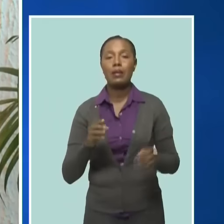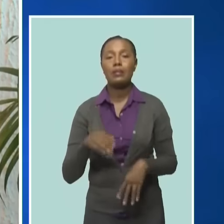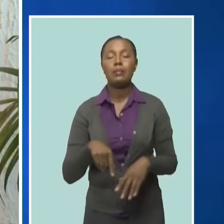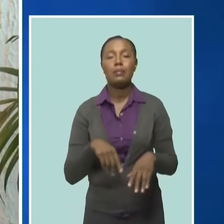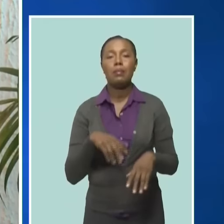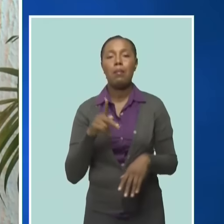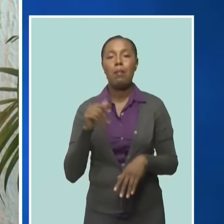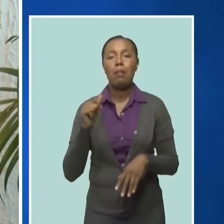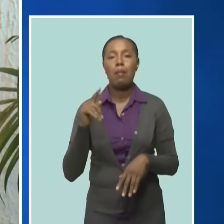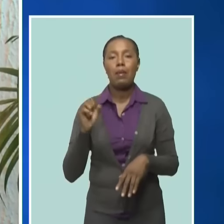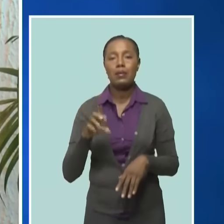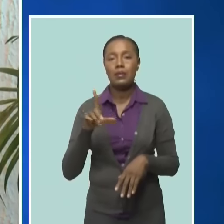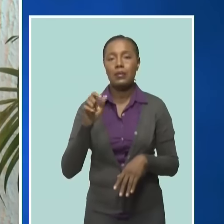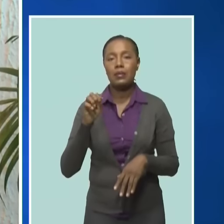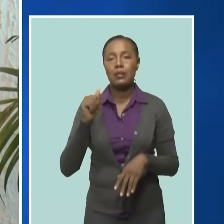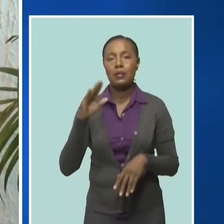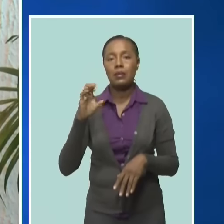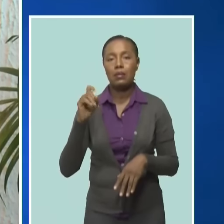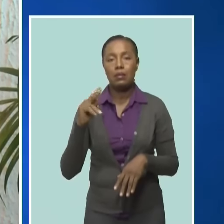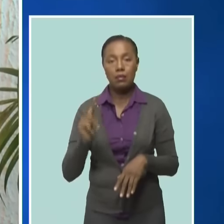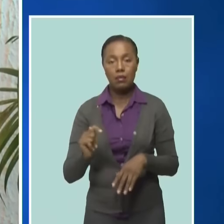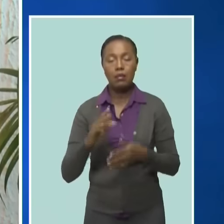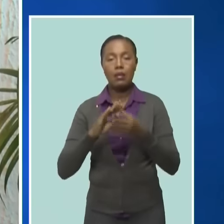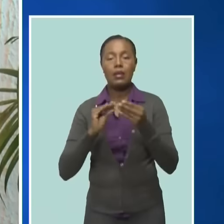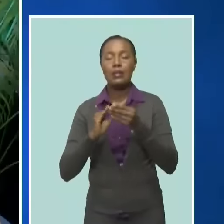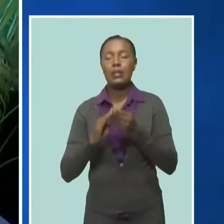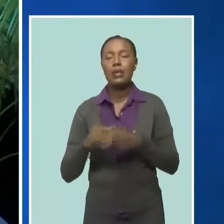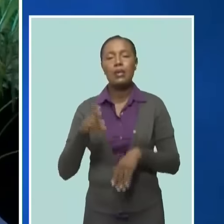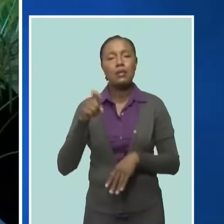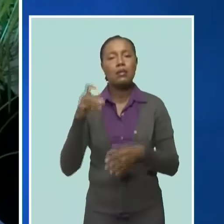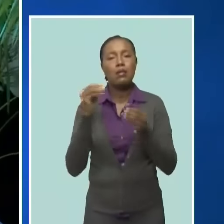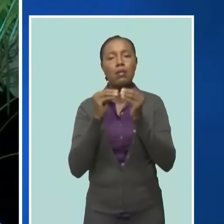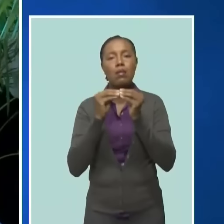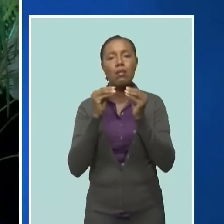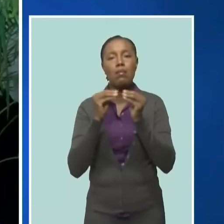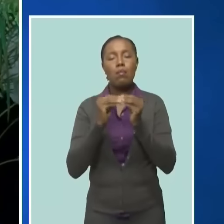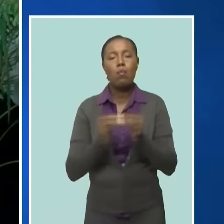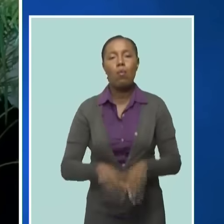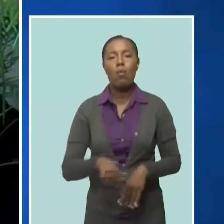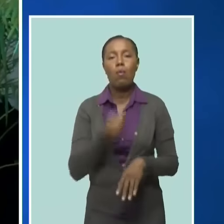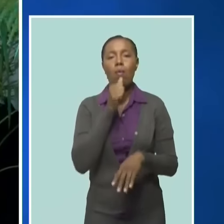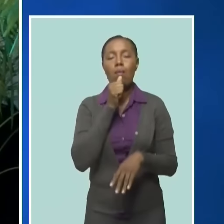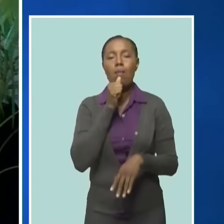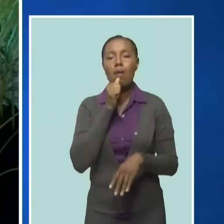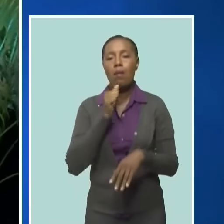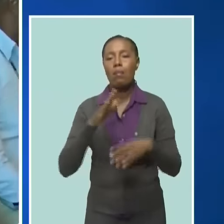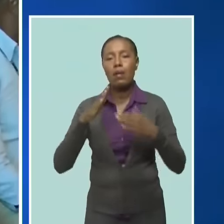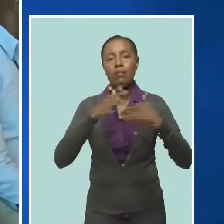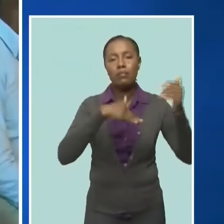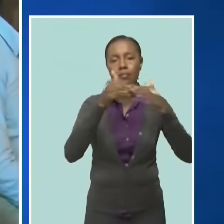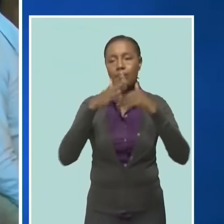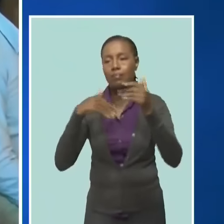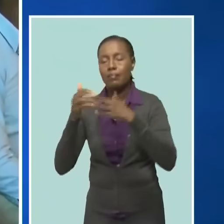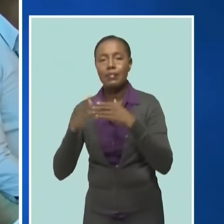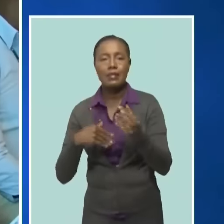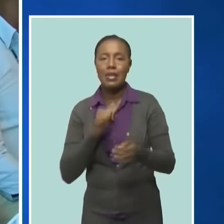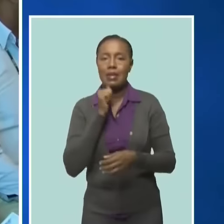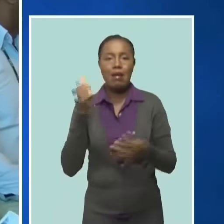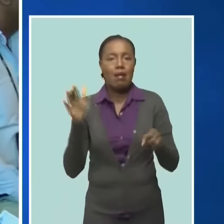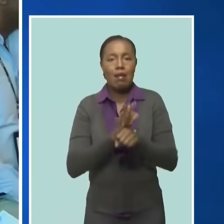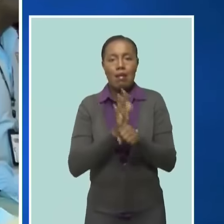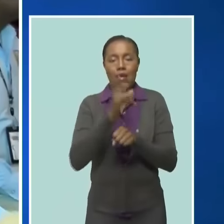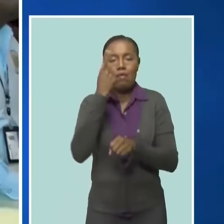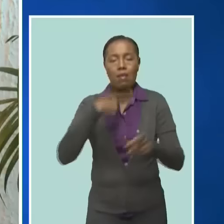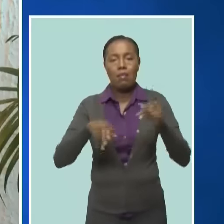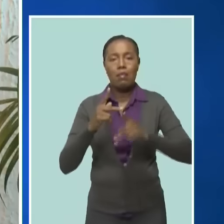who delivered the homily, says there is a need for more public care facilities, as there will never be enough resources for all the people who